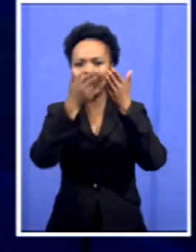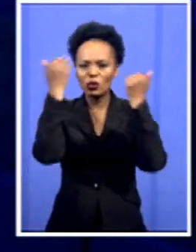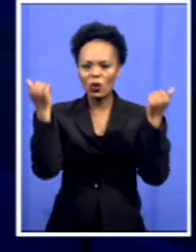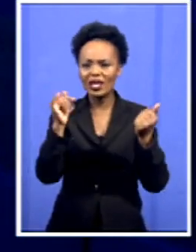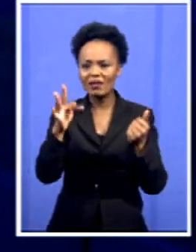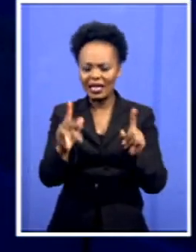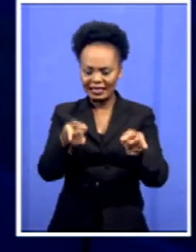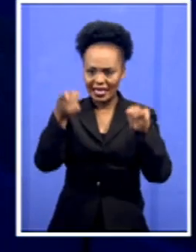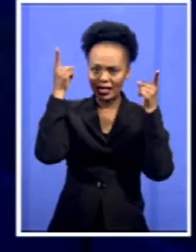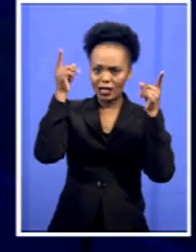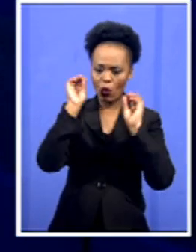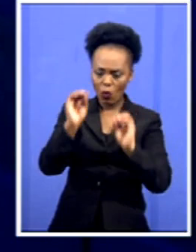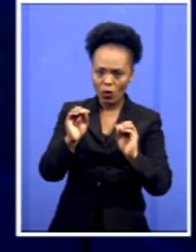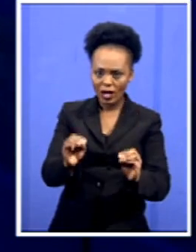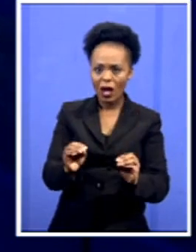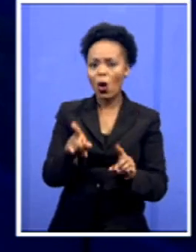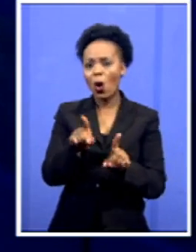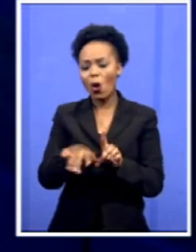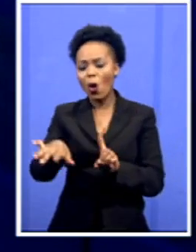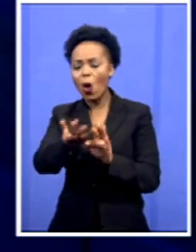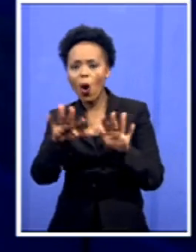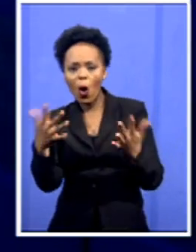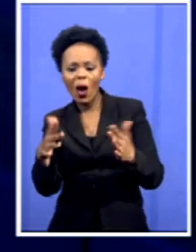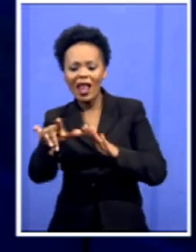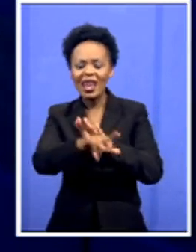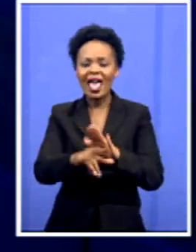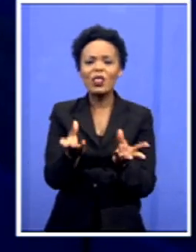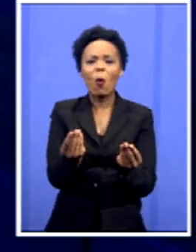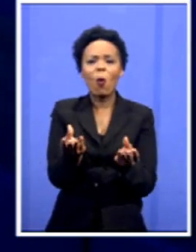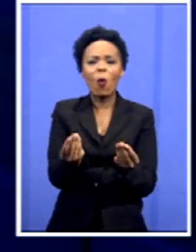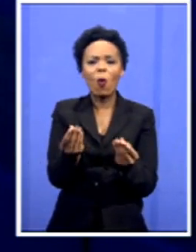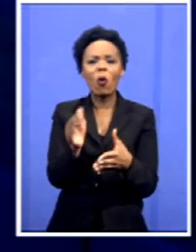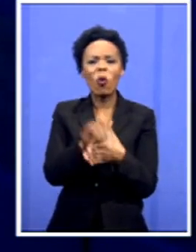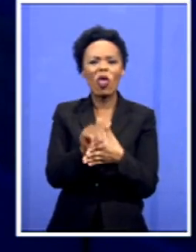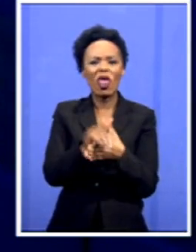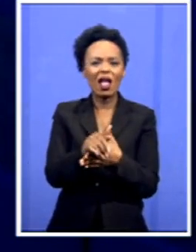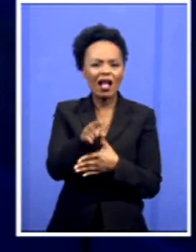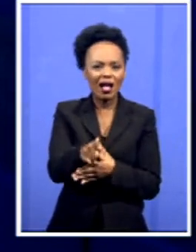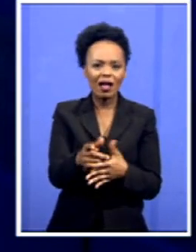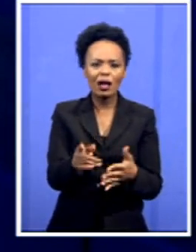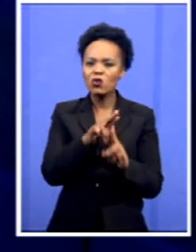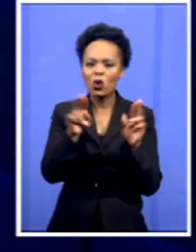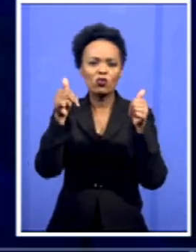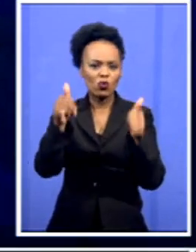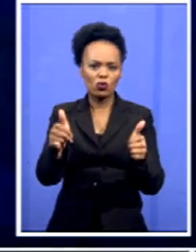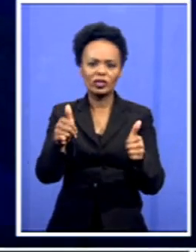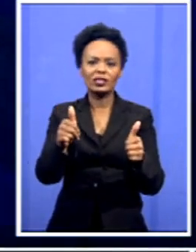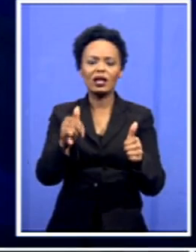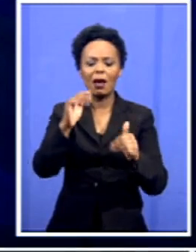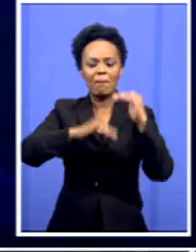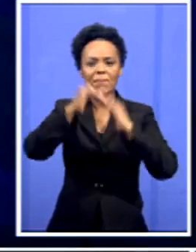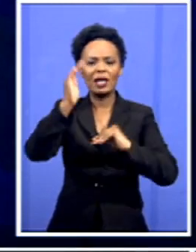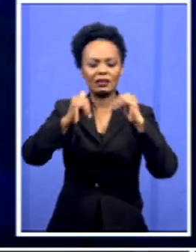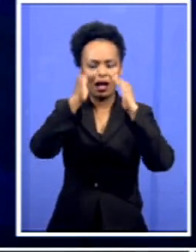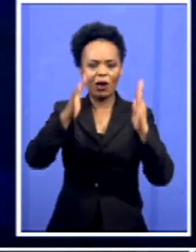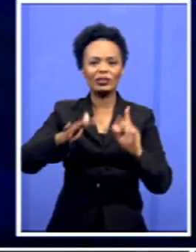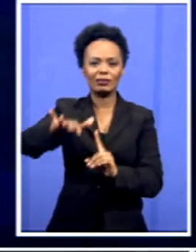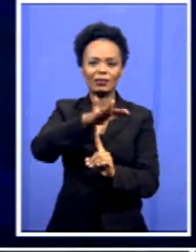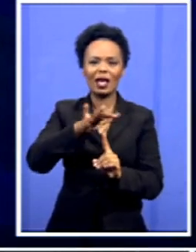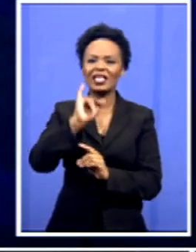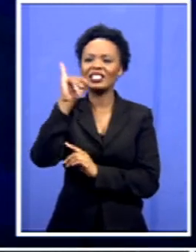dolomitic? Is it a wetland that and it perhaps would not be good to settle people there? So it's not just